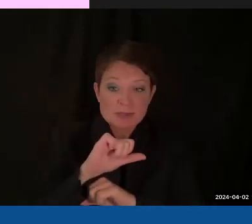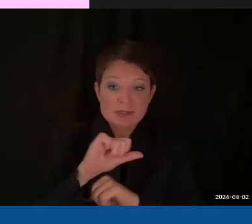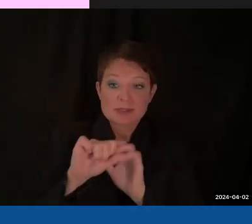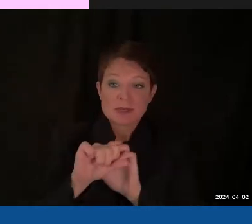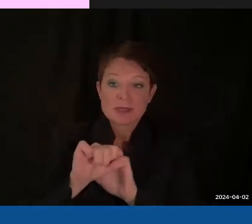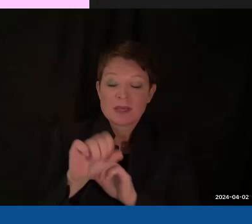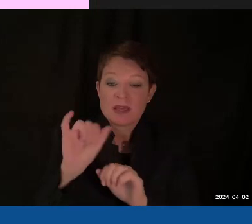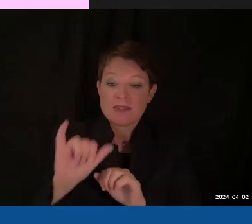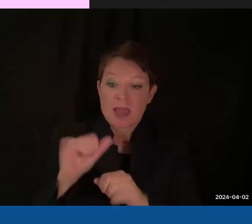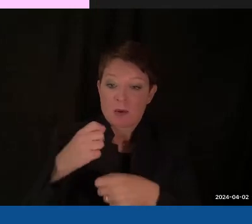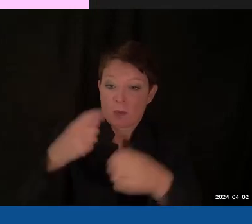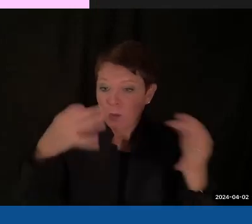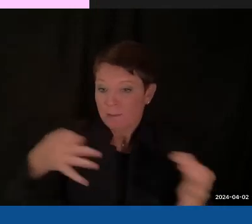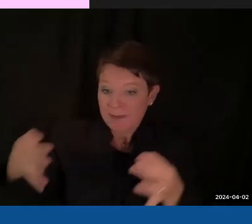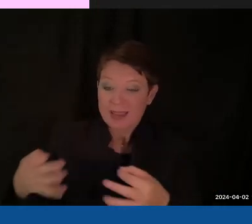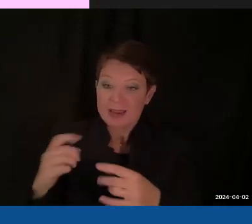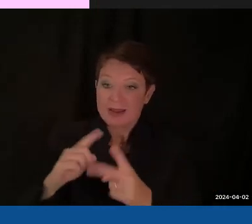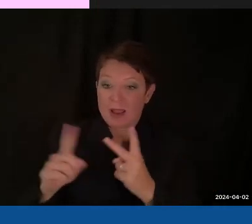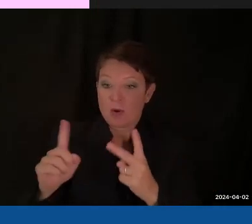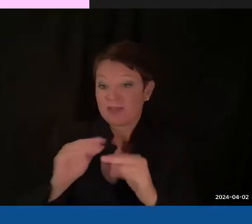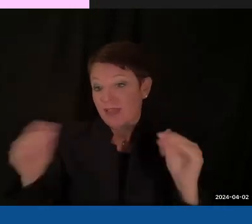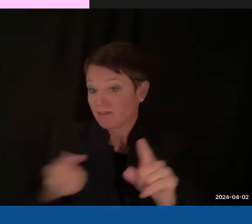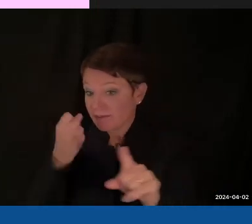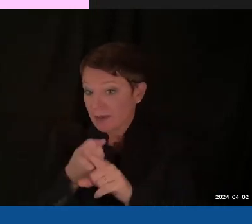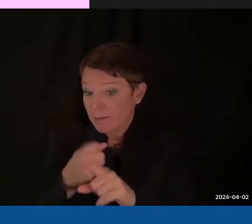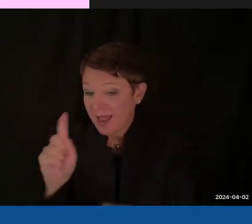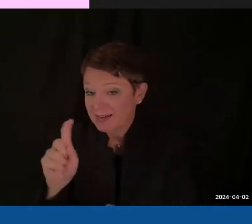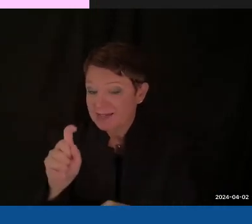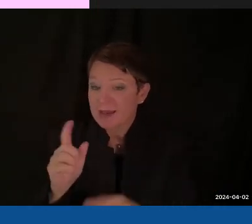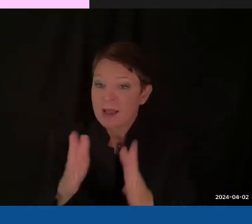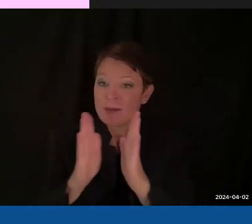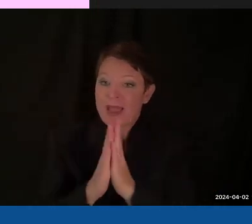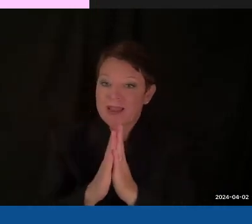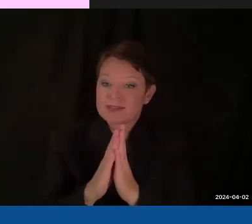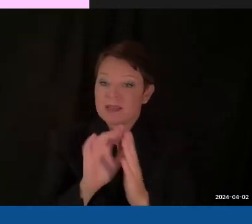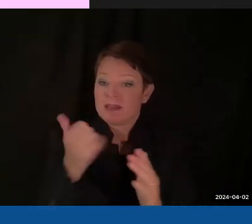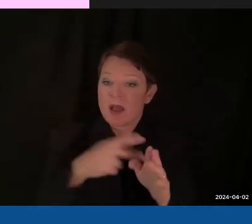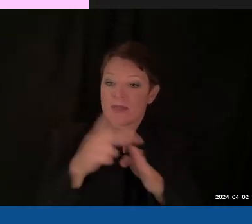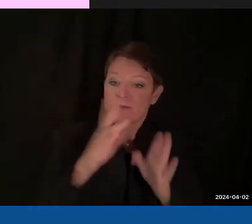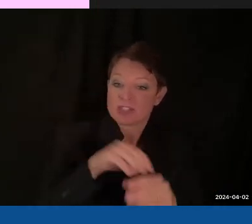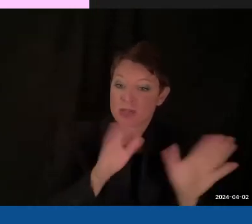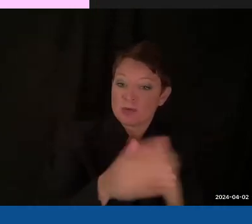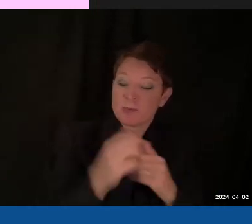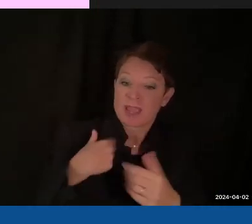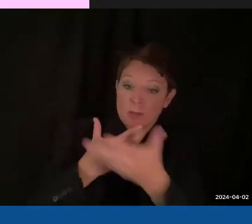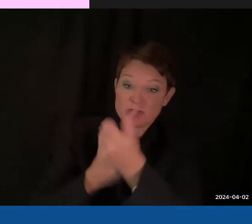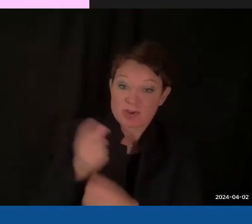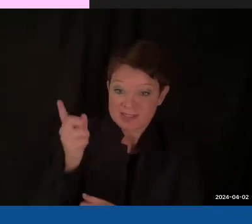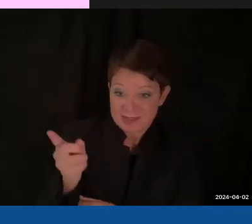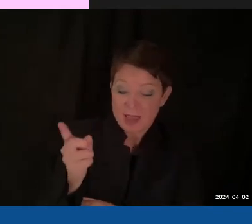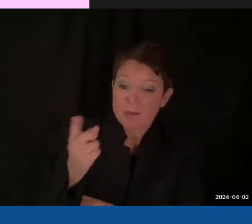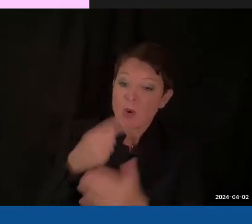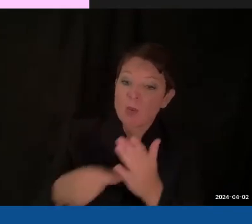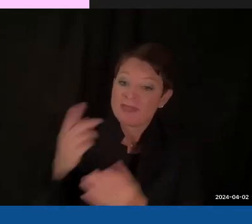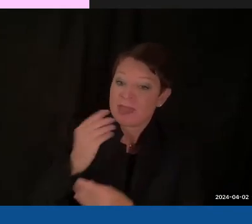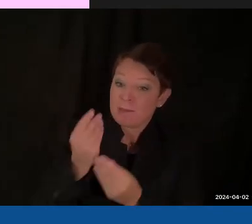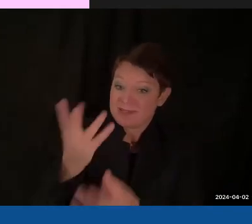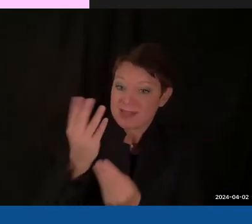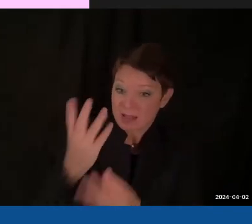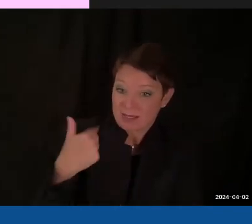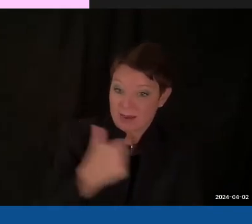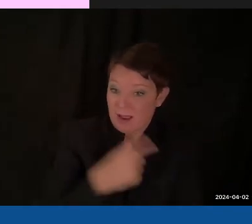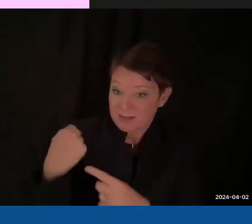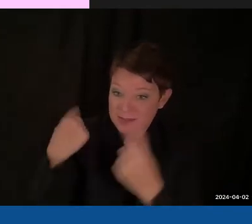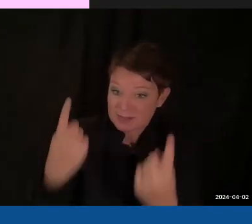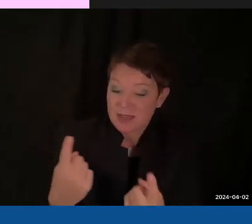that were made, or the level of impacts? So I'm kind of asking the other professionals in the room, can we trust the information that's been provided to